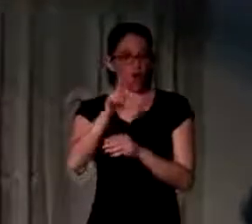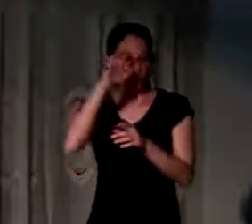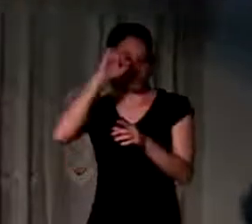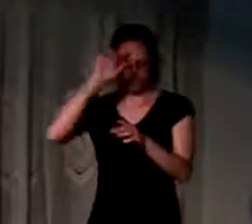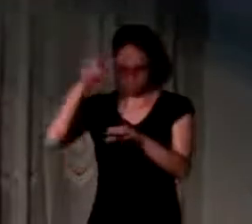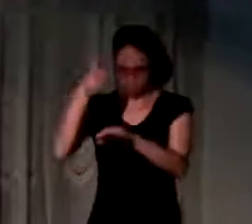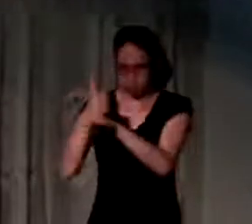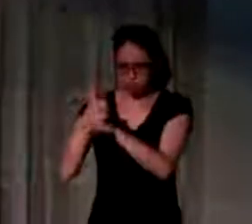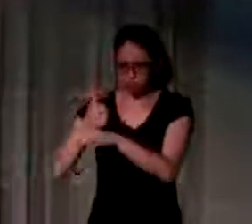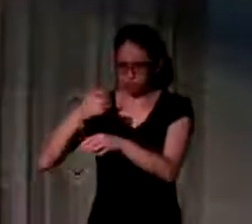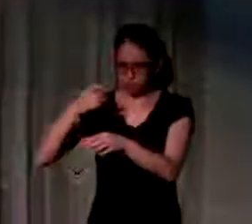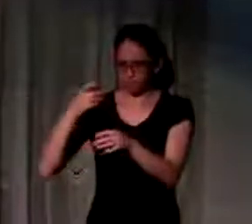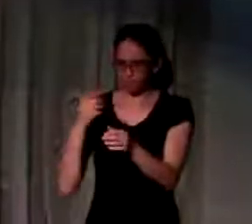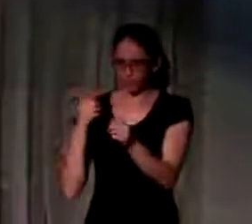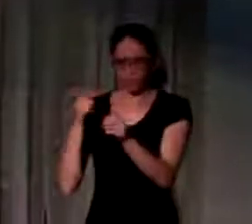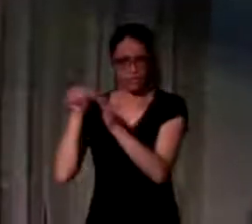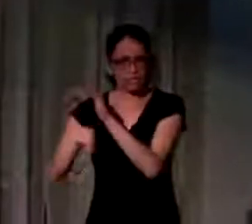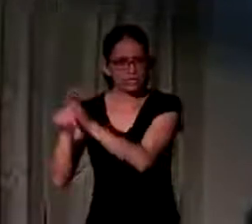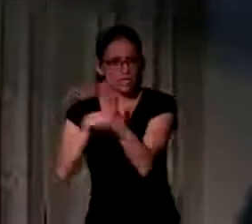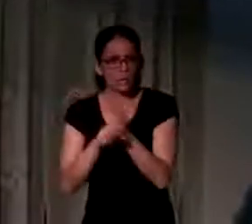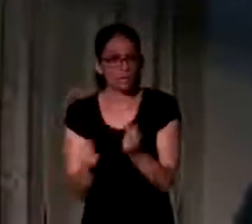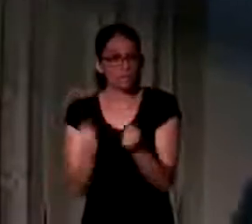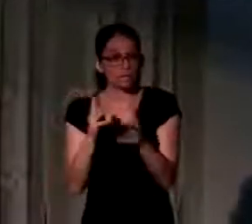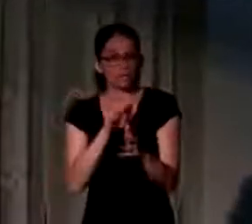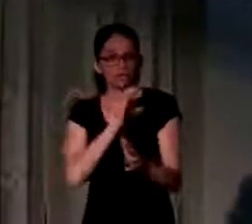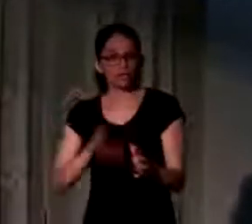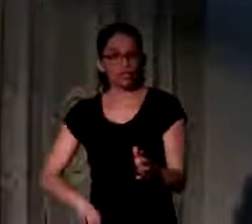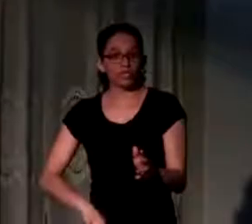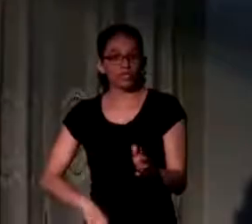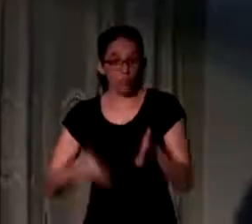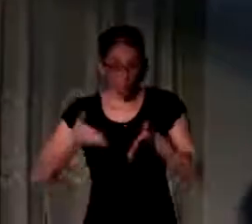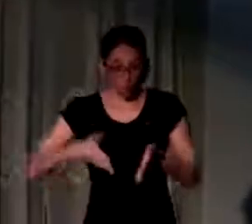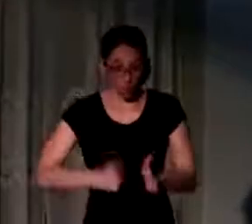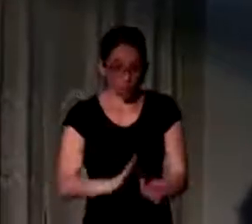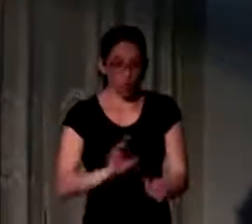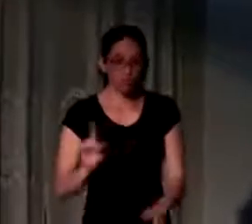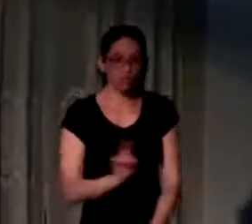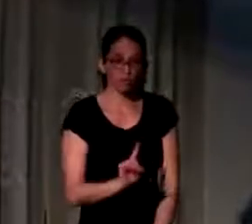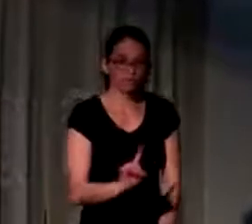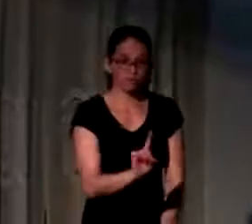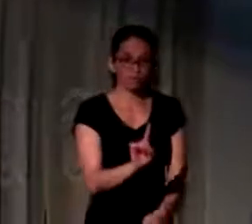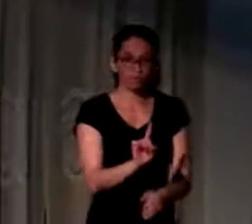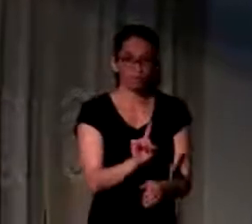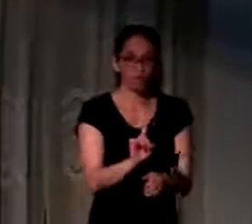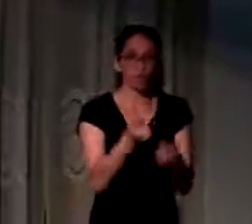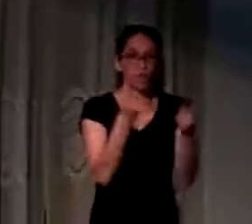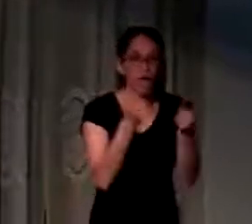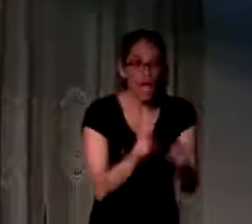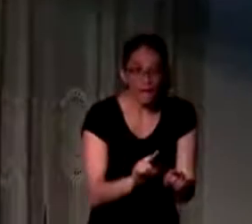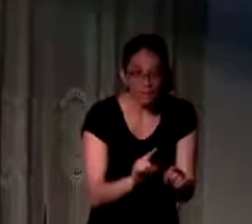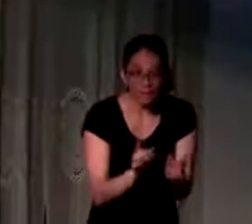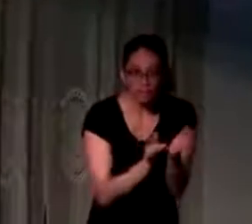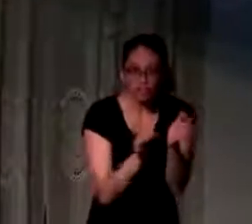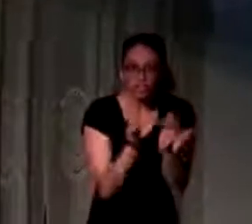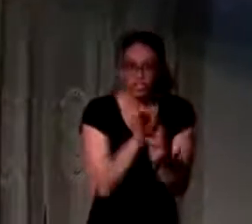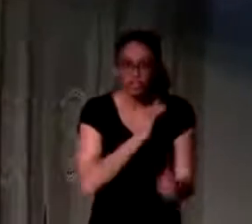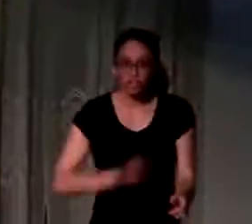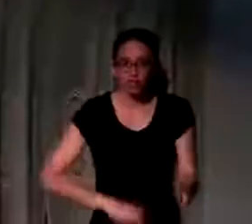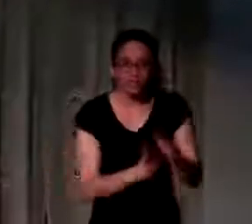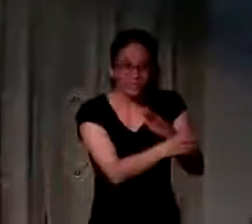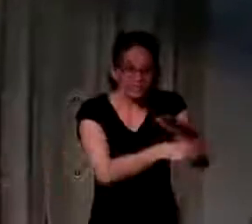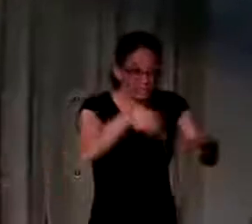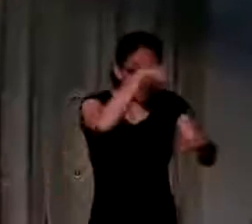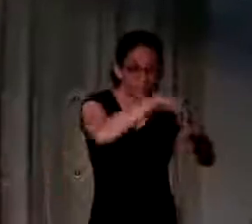Damascus to execute people, what happens? Jesus Christ, the Son of God, the living resurrected